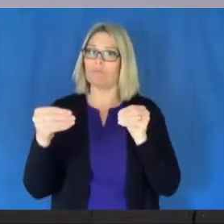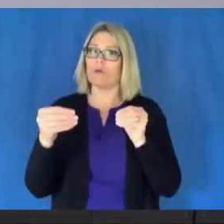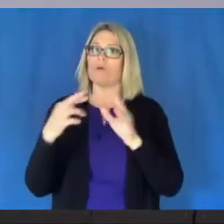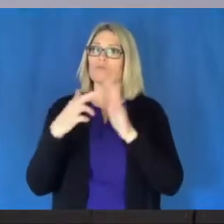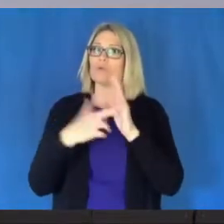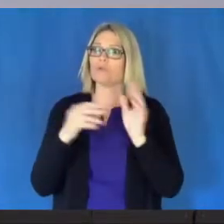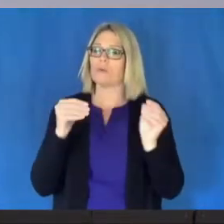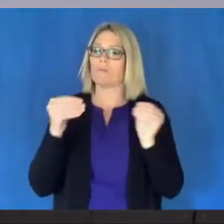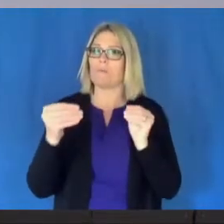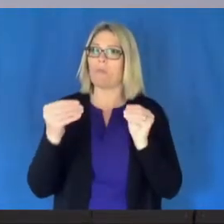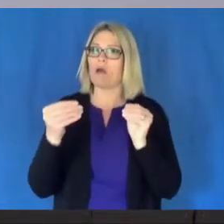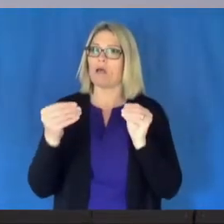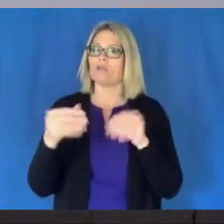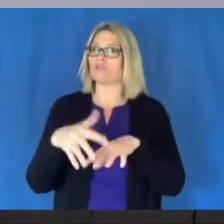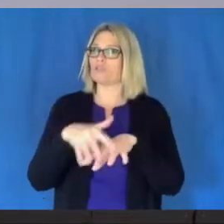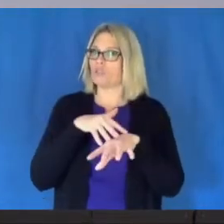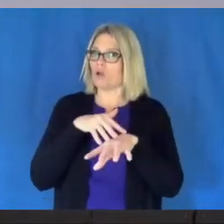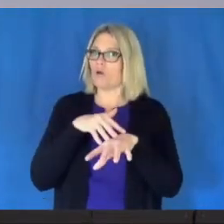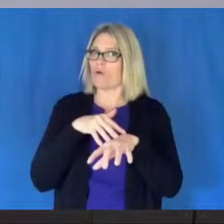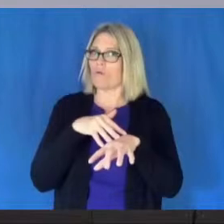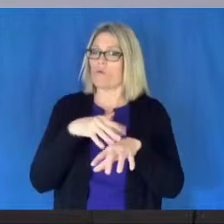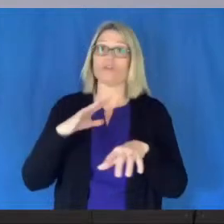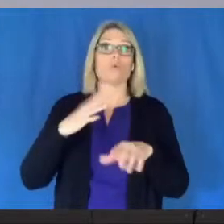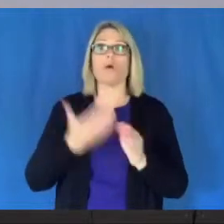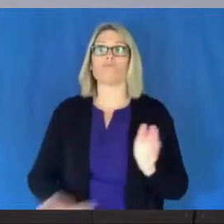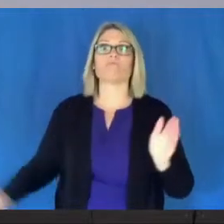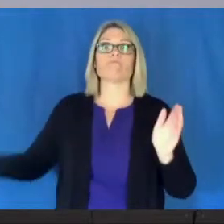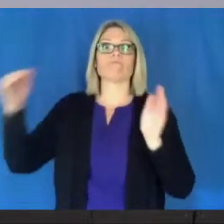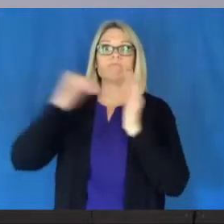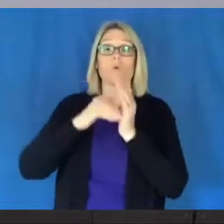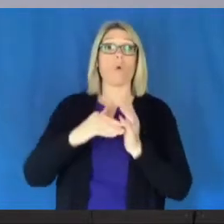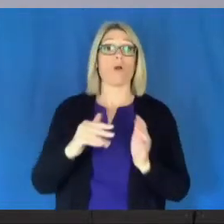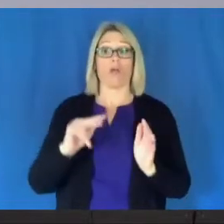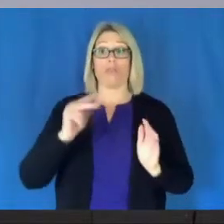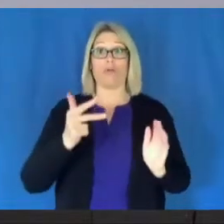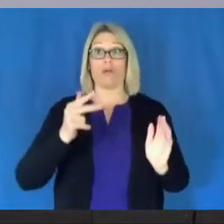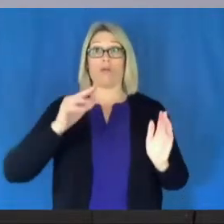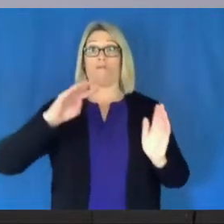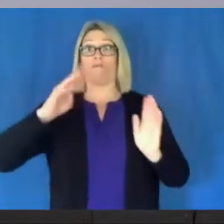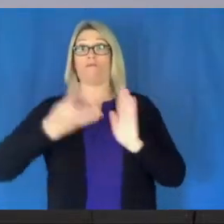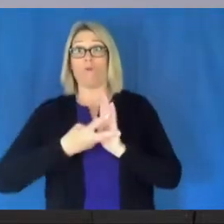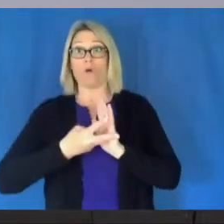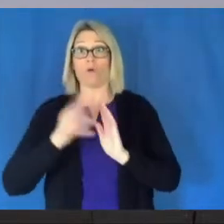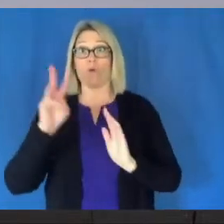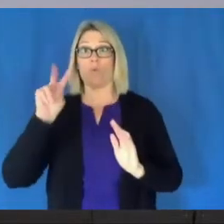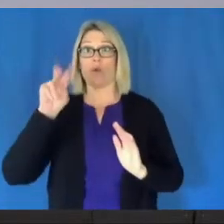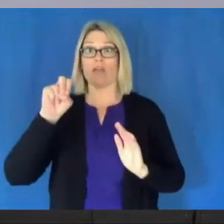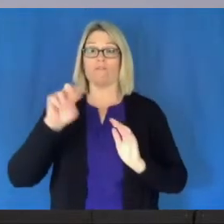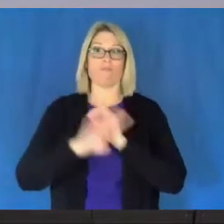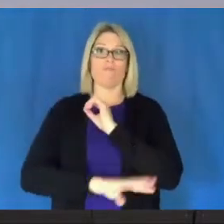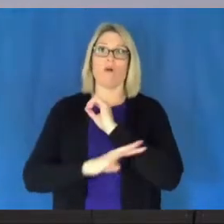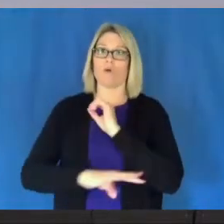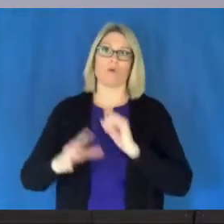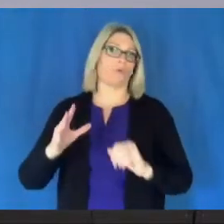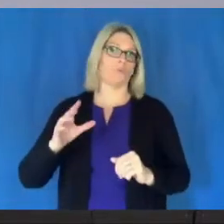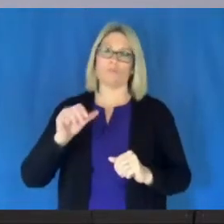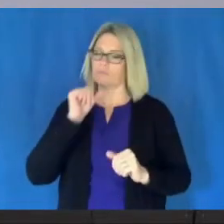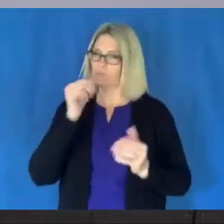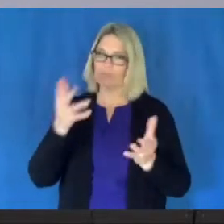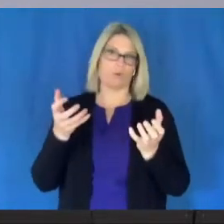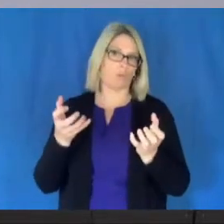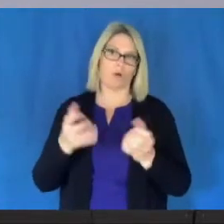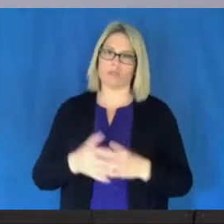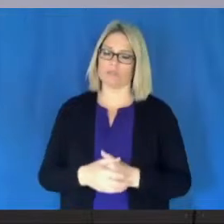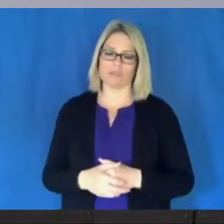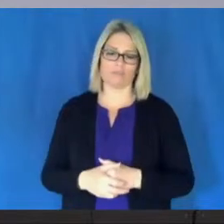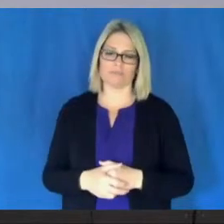and so that we don't want to have another resurgence or a fourth wave going into the fall. So, but